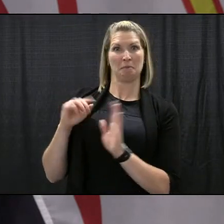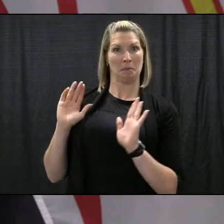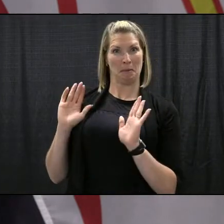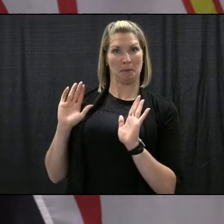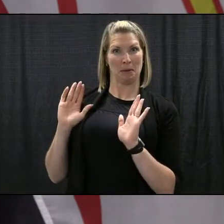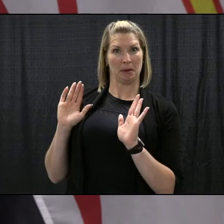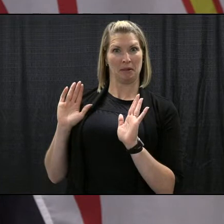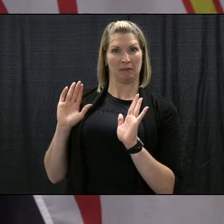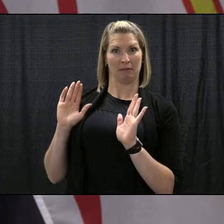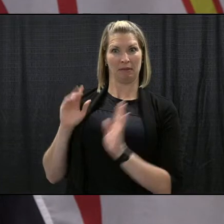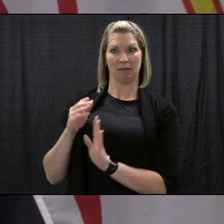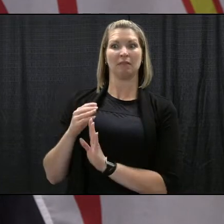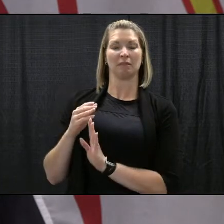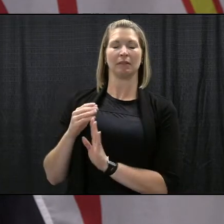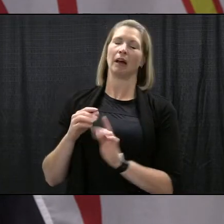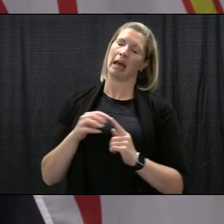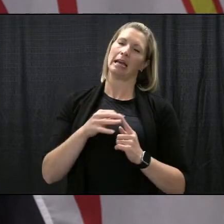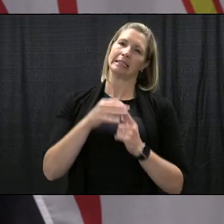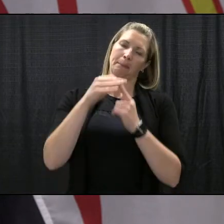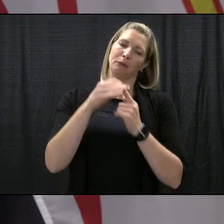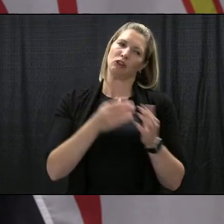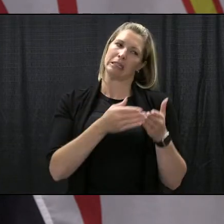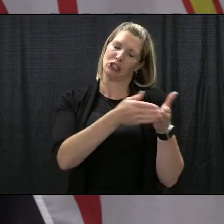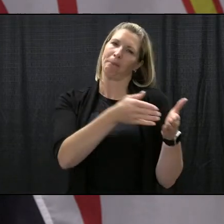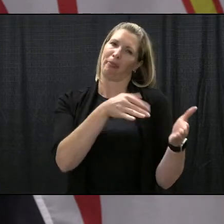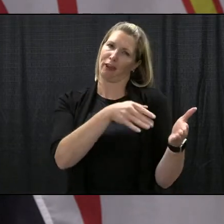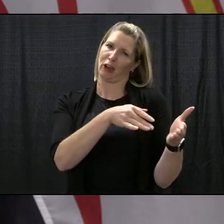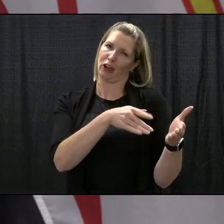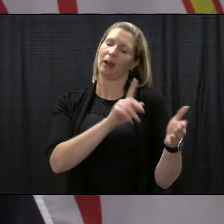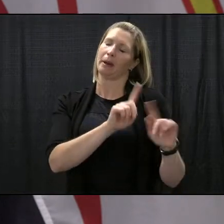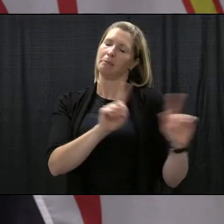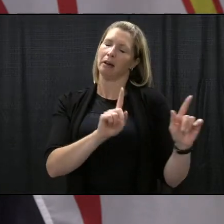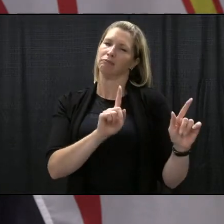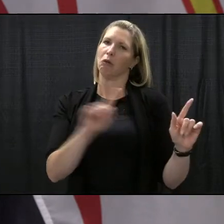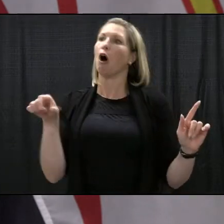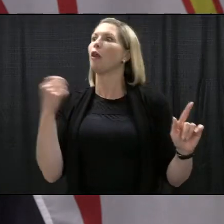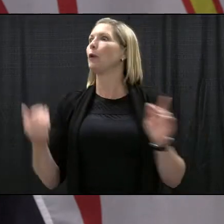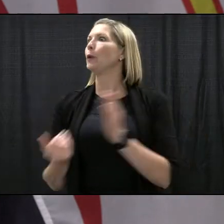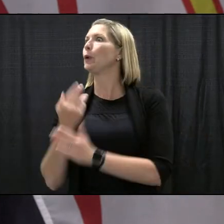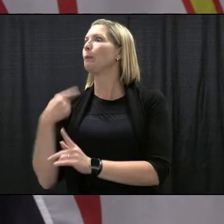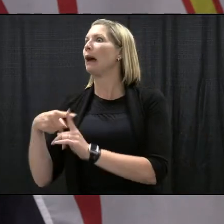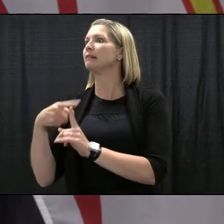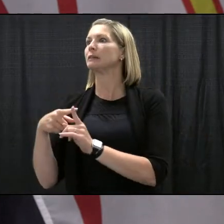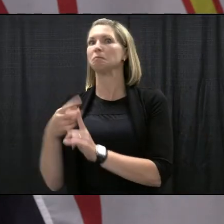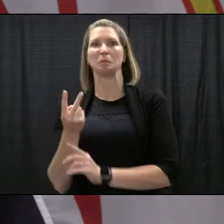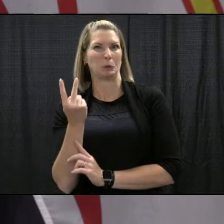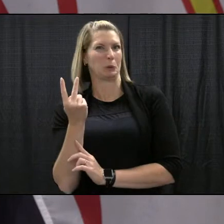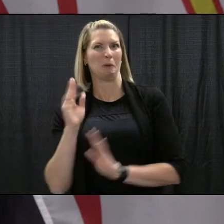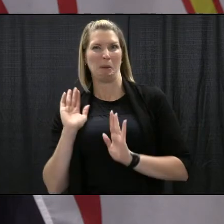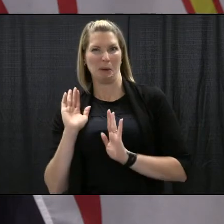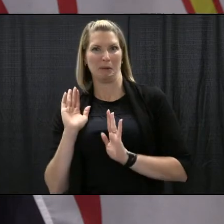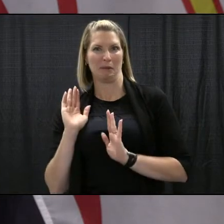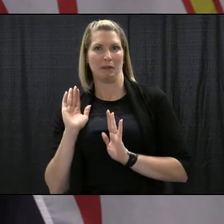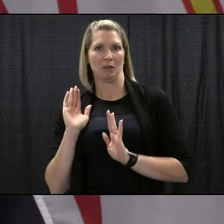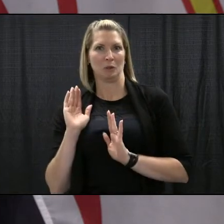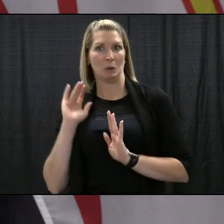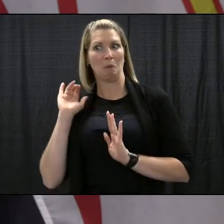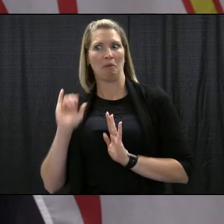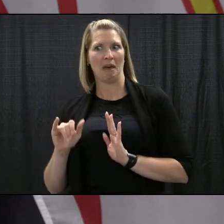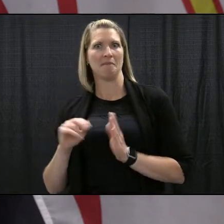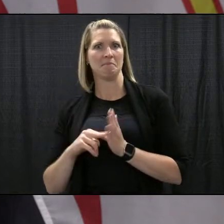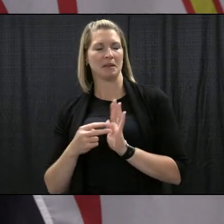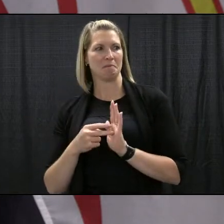week outside of the ship in Conception Bay, similar to what we were seeing in the weeks leading up to Step 1. This has been